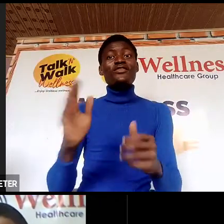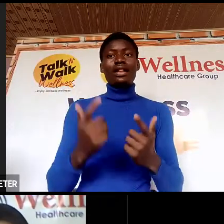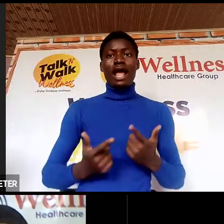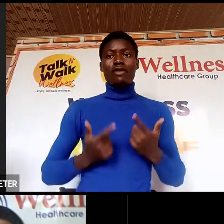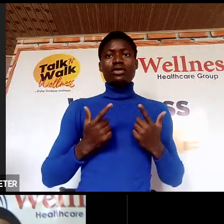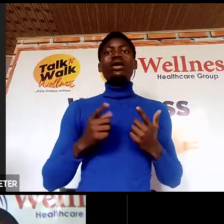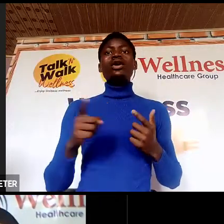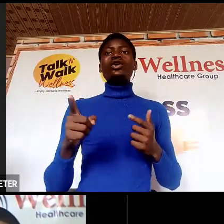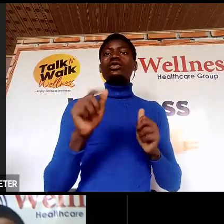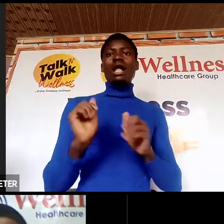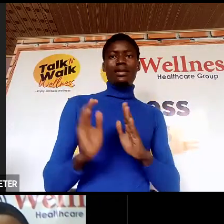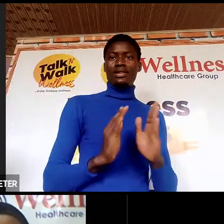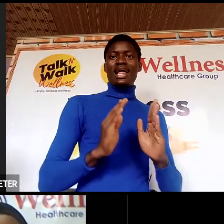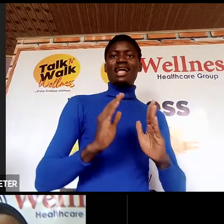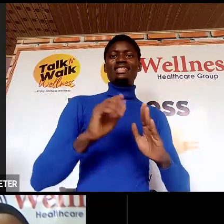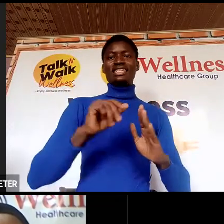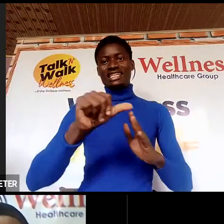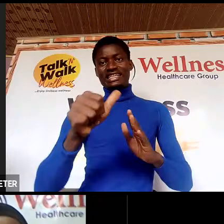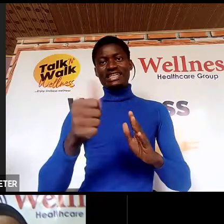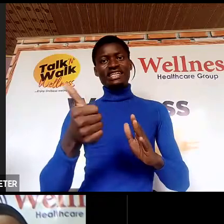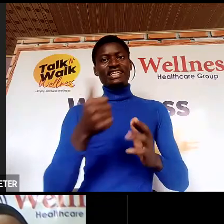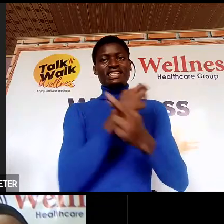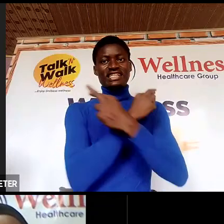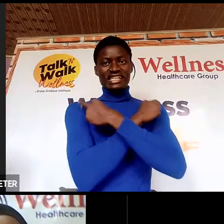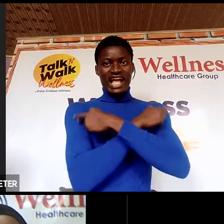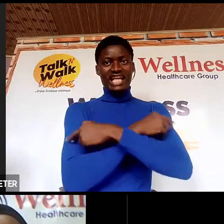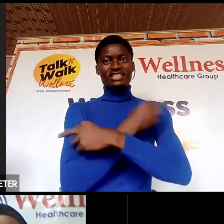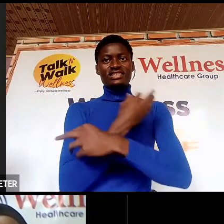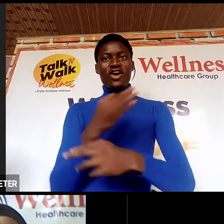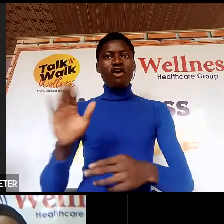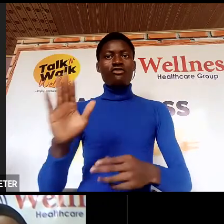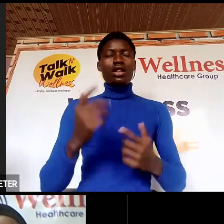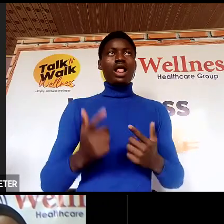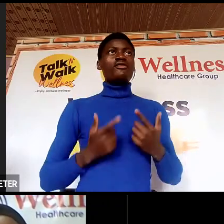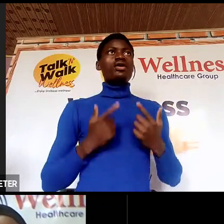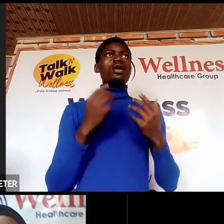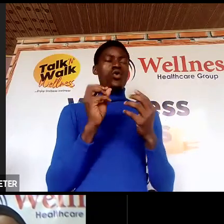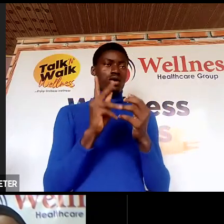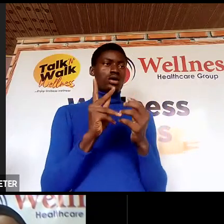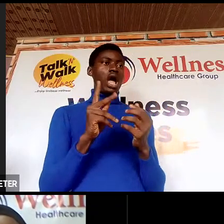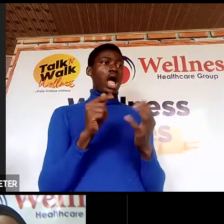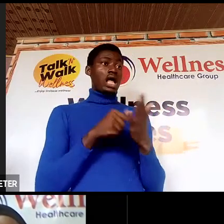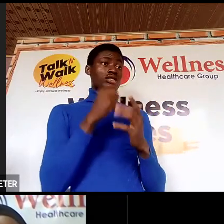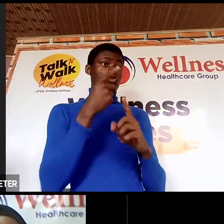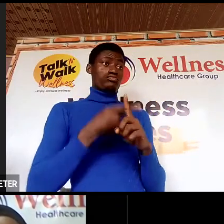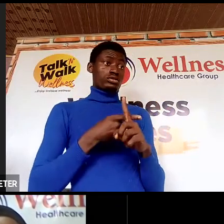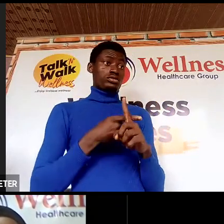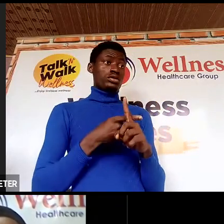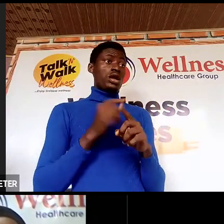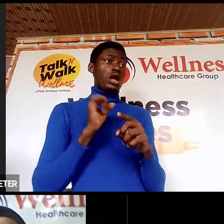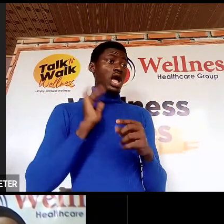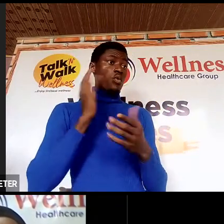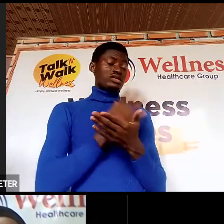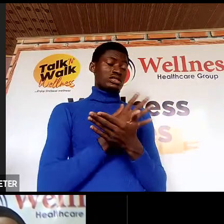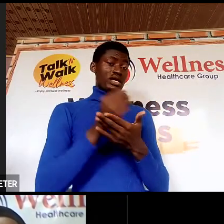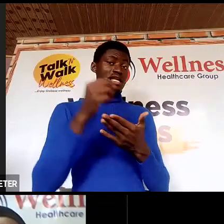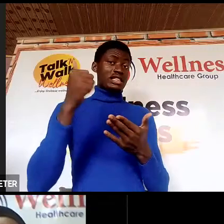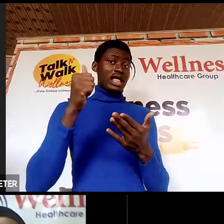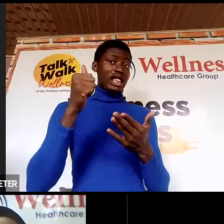fine, this month I'm spending 10,000 naira on food. You plan the kind of food that you want to eat,